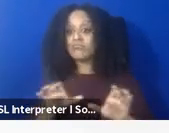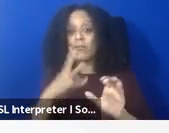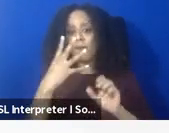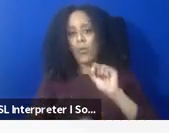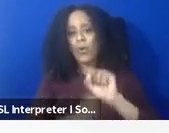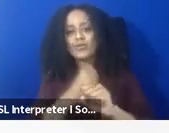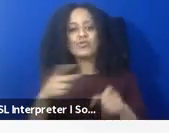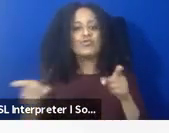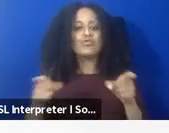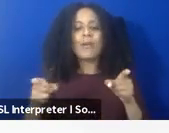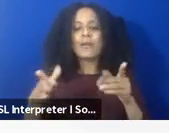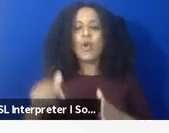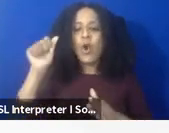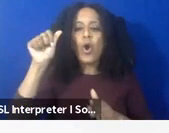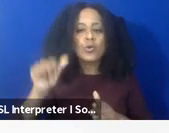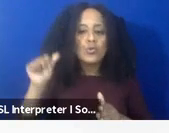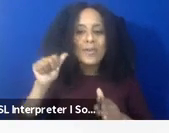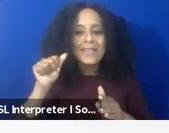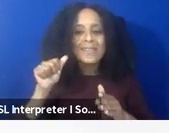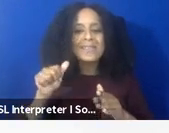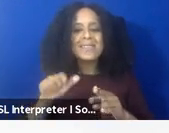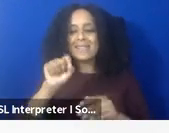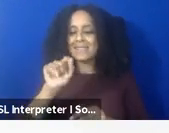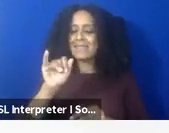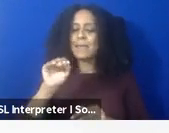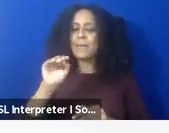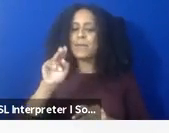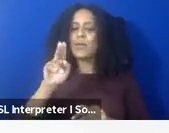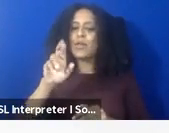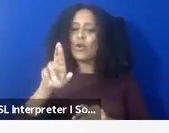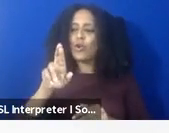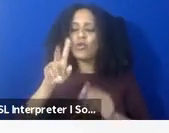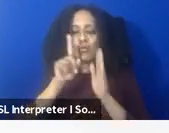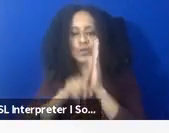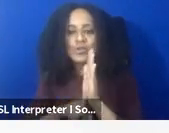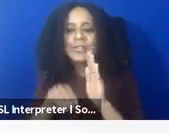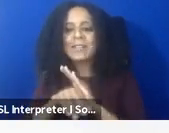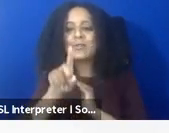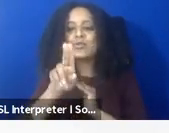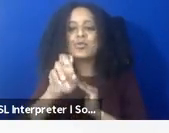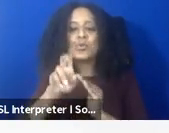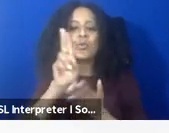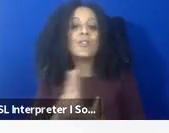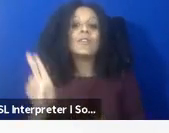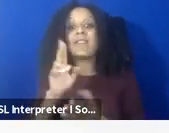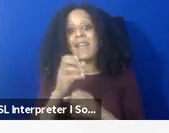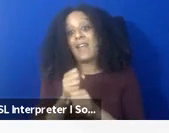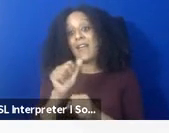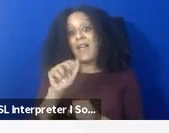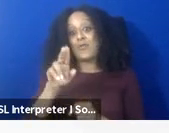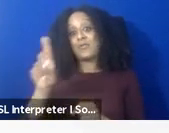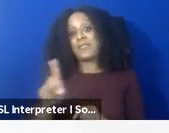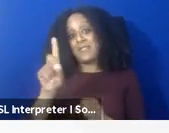Director of Auditory and Vestibular Research at Duke University Medical Center. She received her AUD from